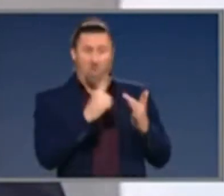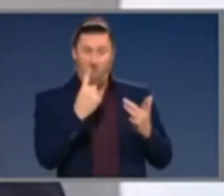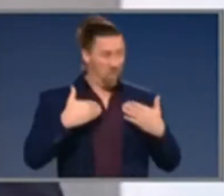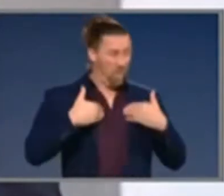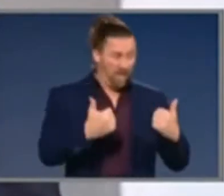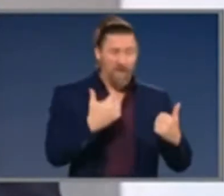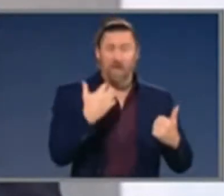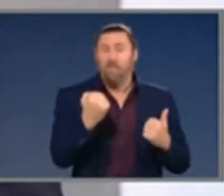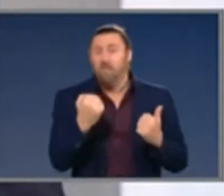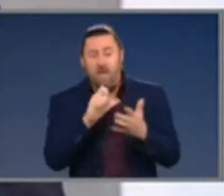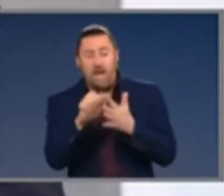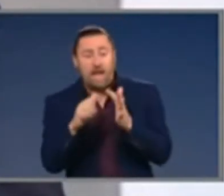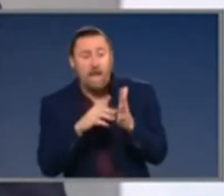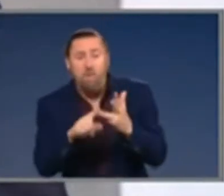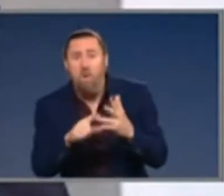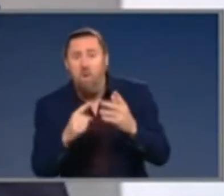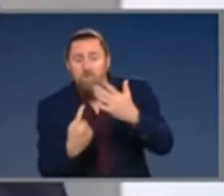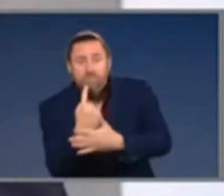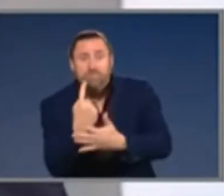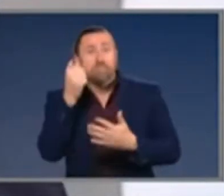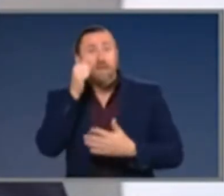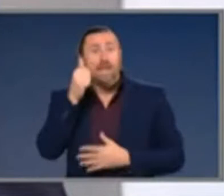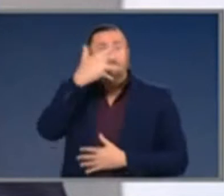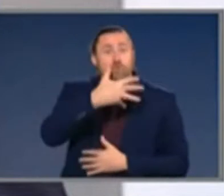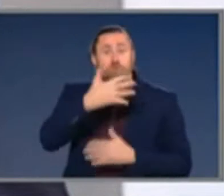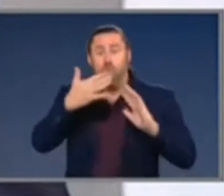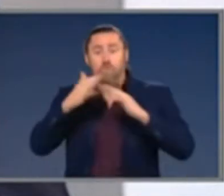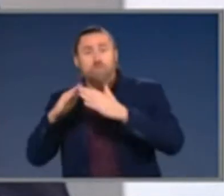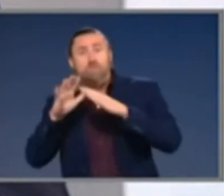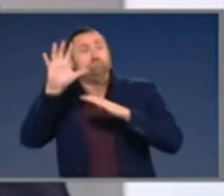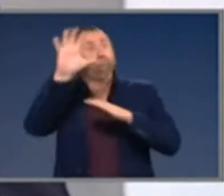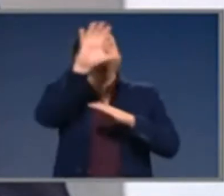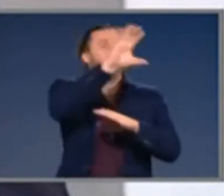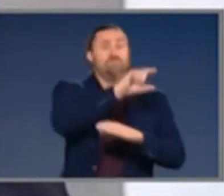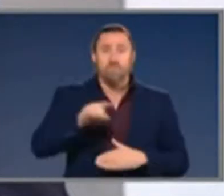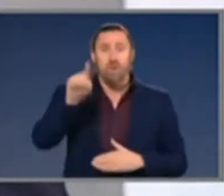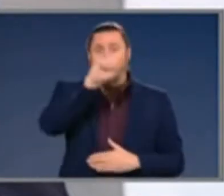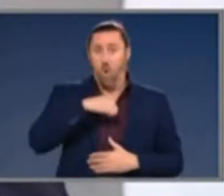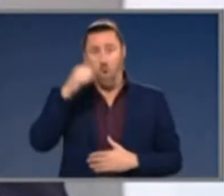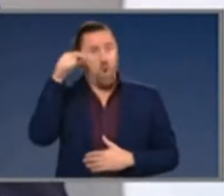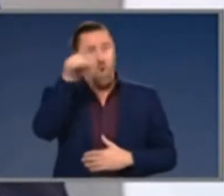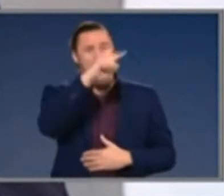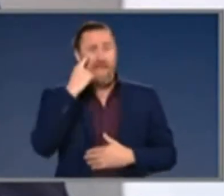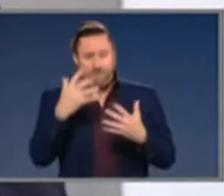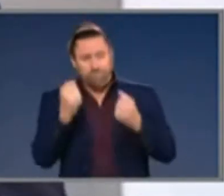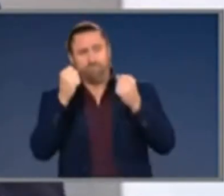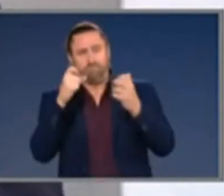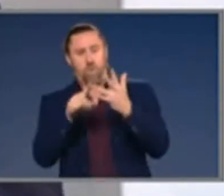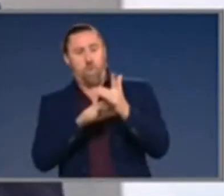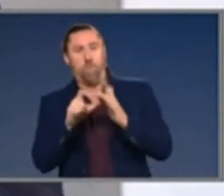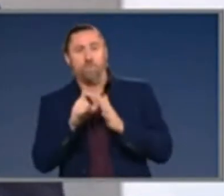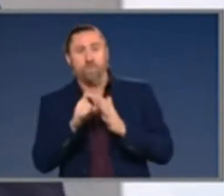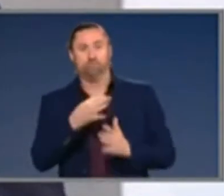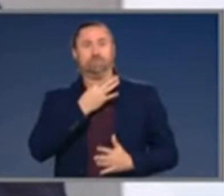who are undergoing chemotherapy treatment, those in Indigenous communities in remote areas. We have always been very aware of those who have been